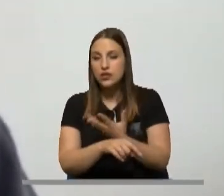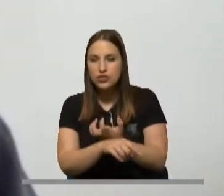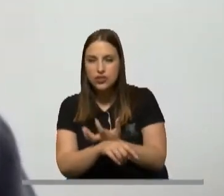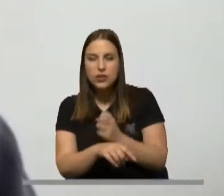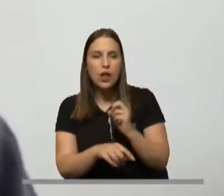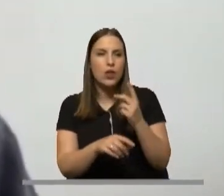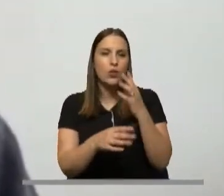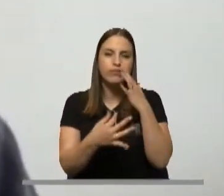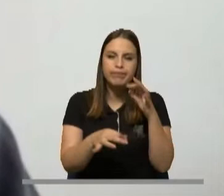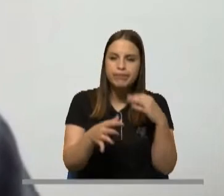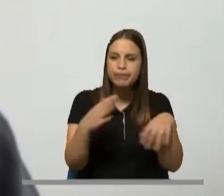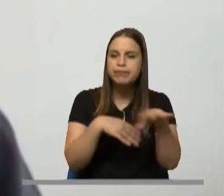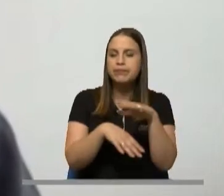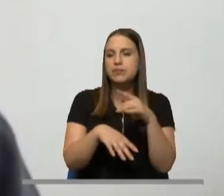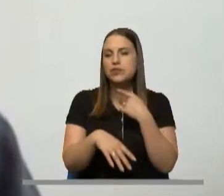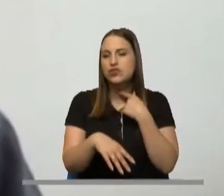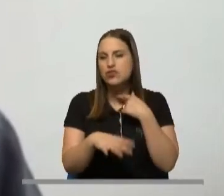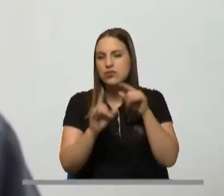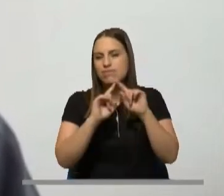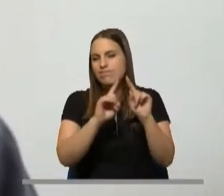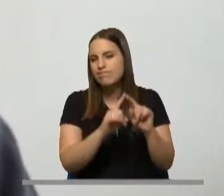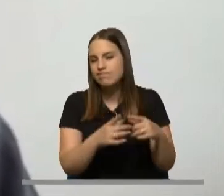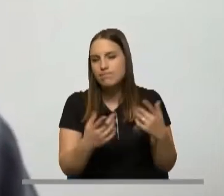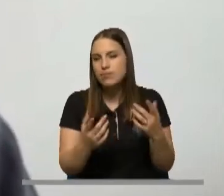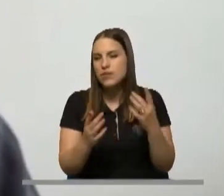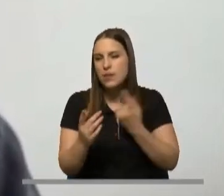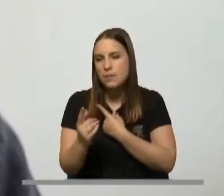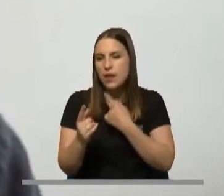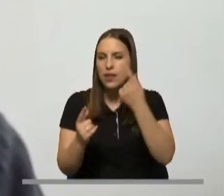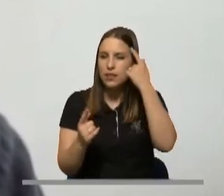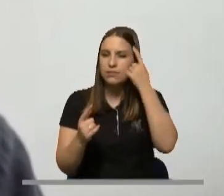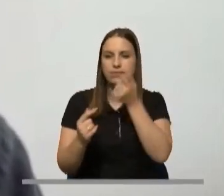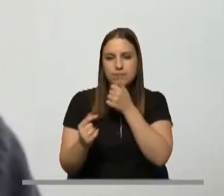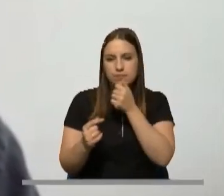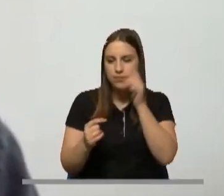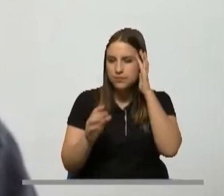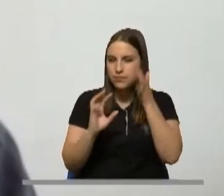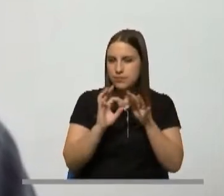completely relieves us of this need to decide.